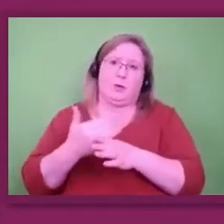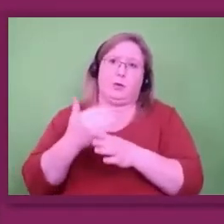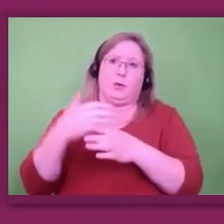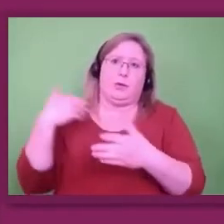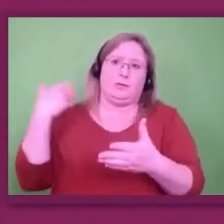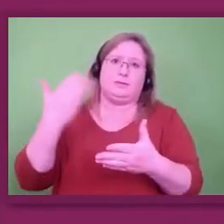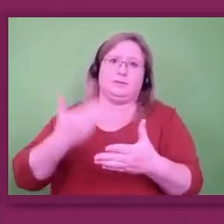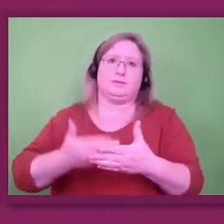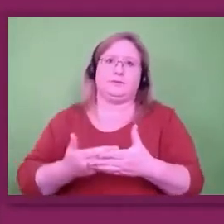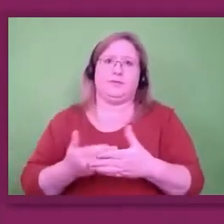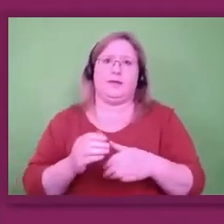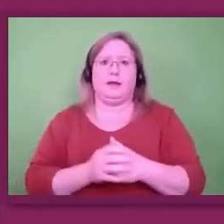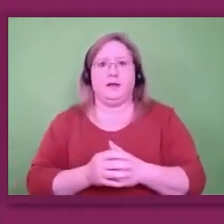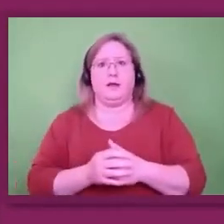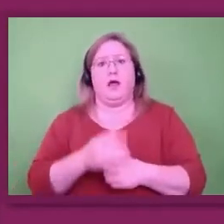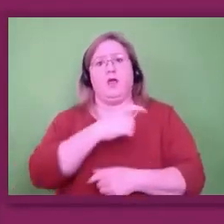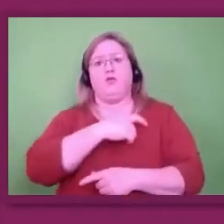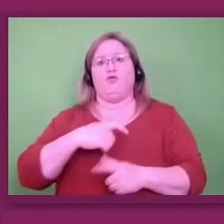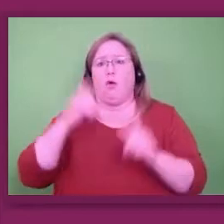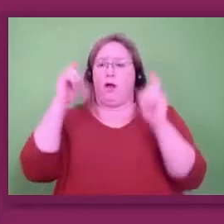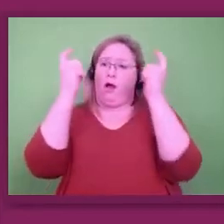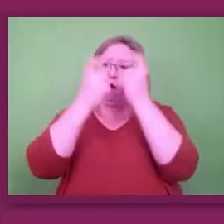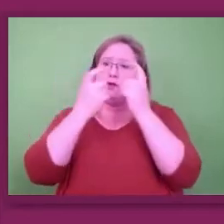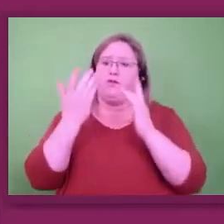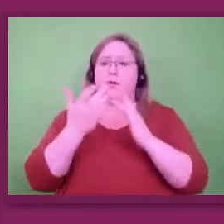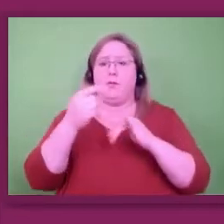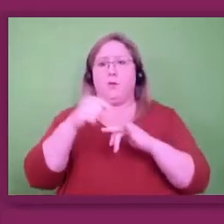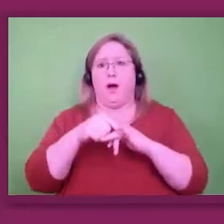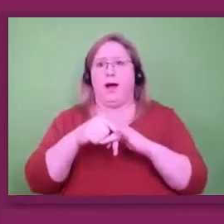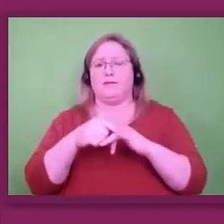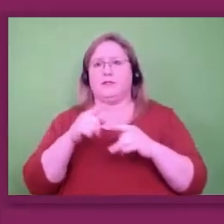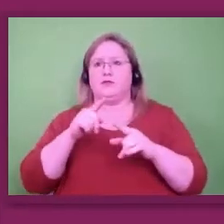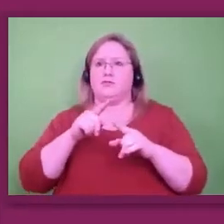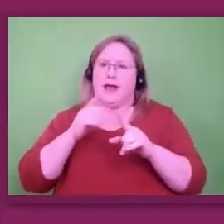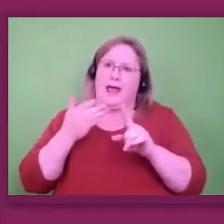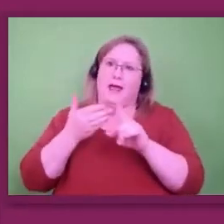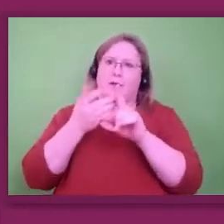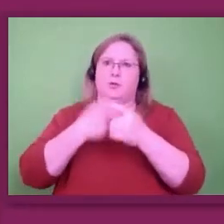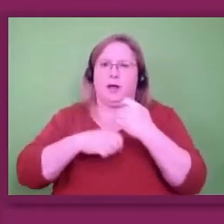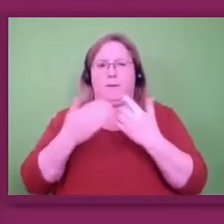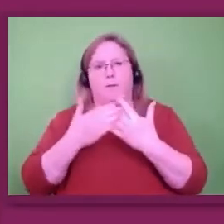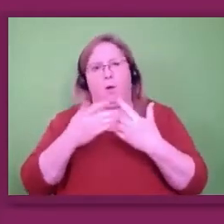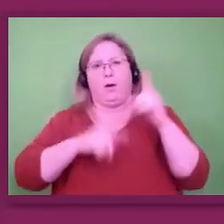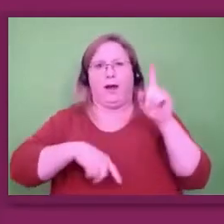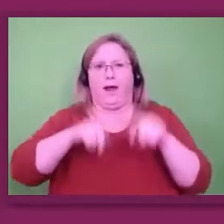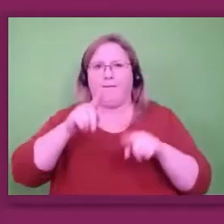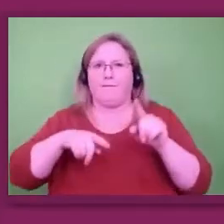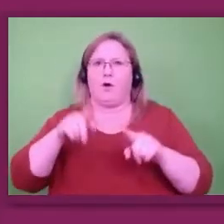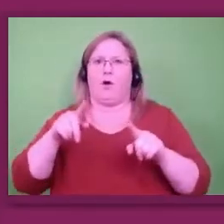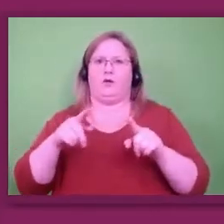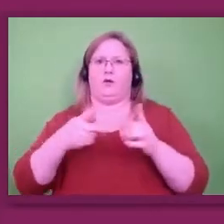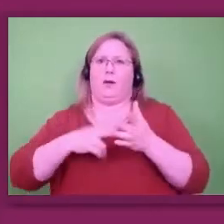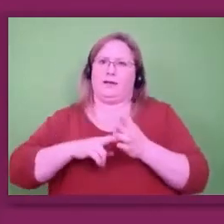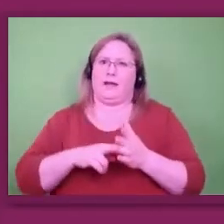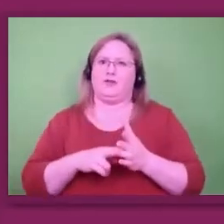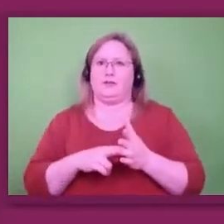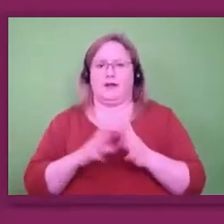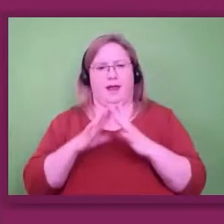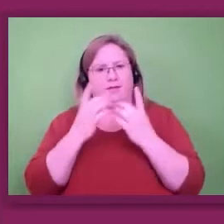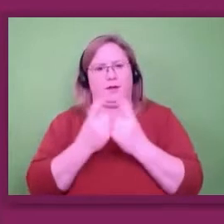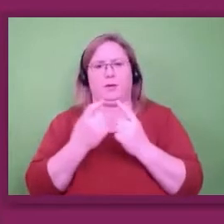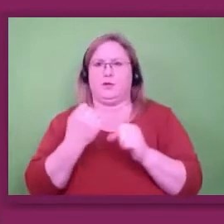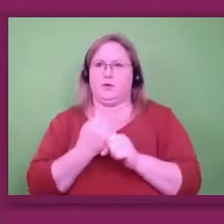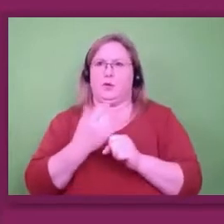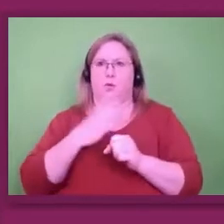it is working towards becoming a more diverse organisation in everything we do. So just to start off and giving you a brief explanation of what